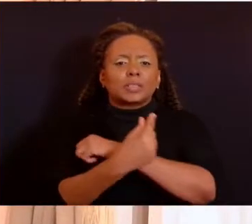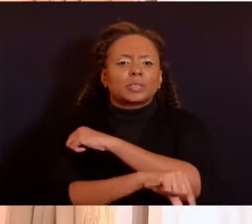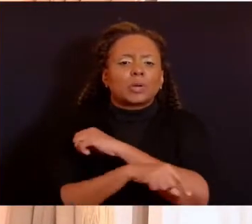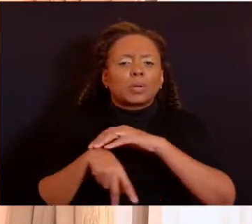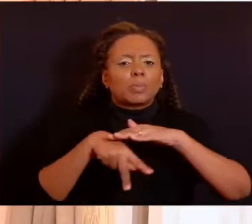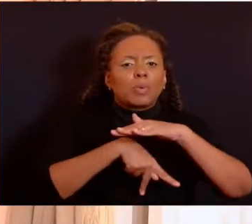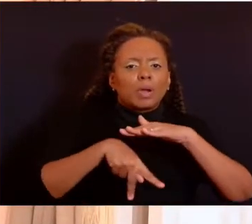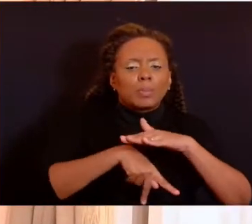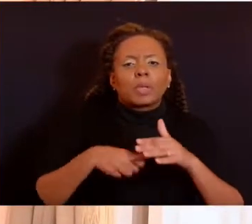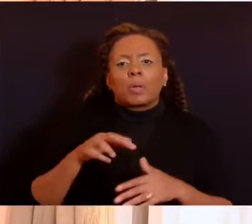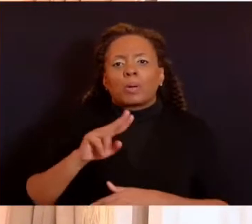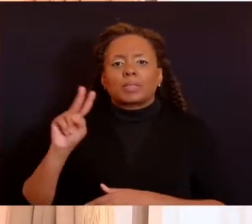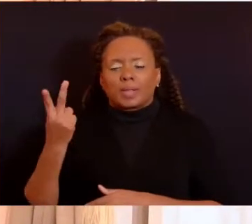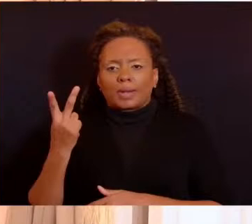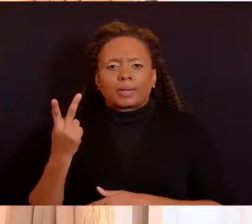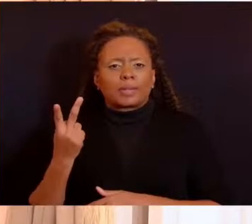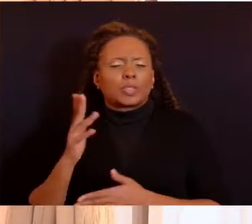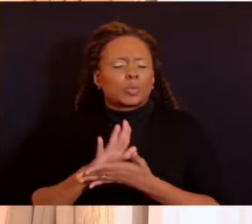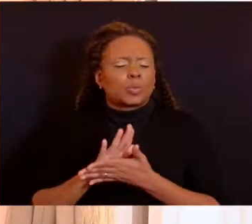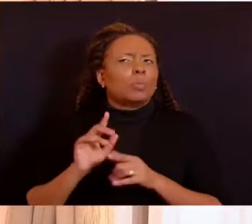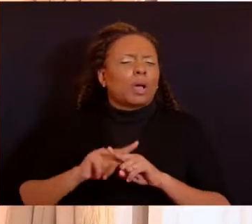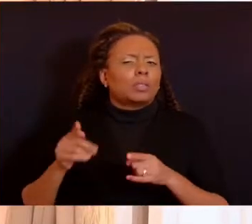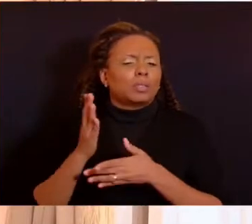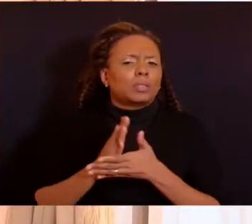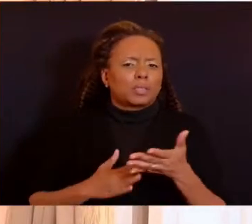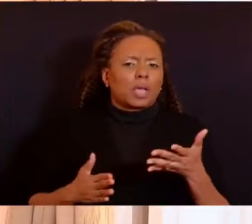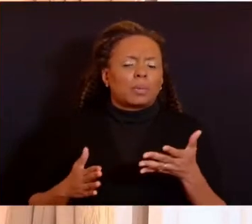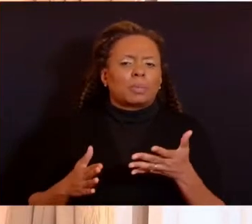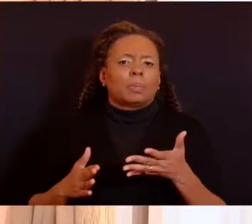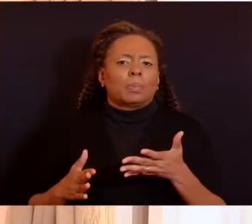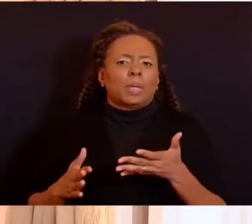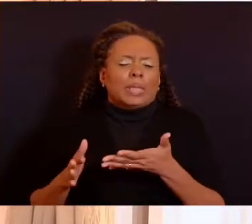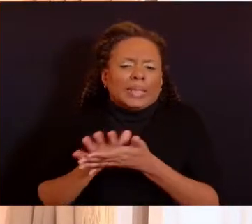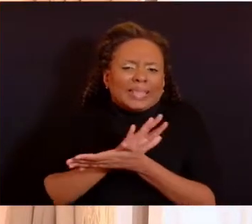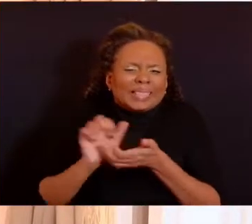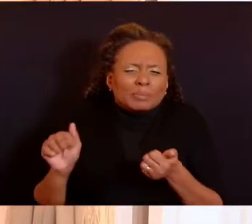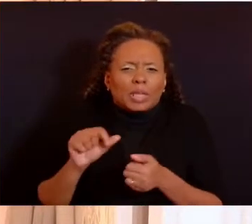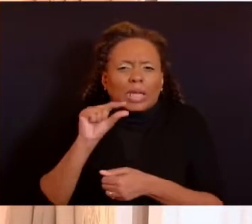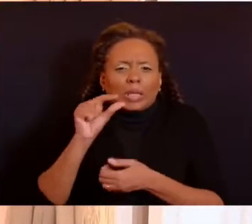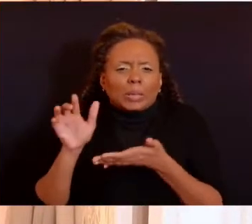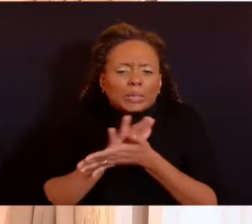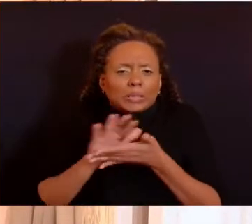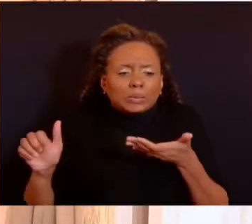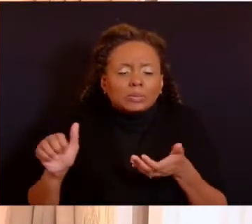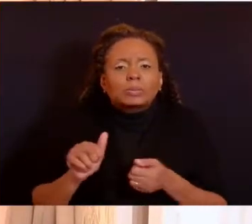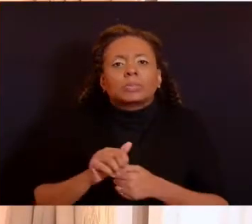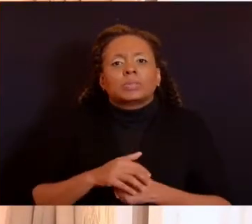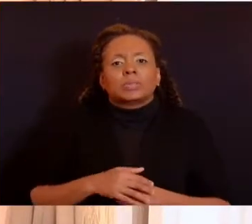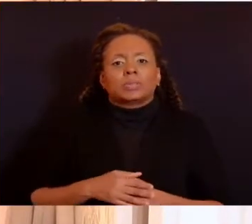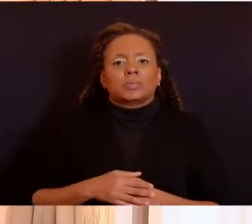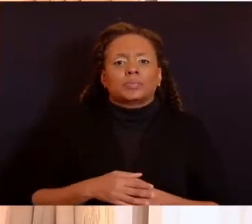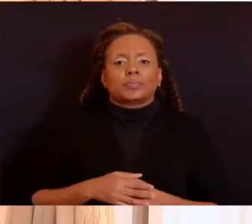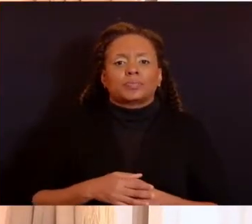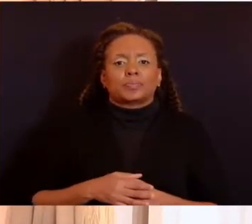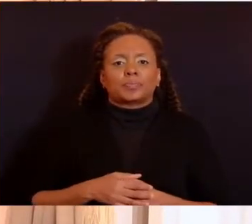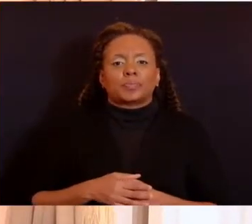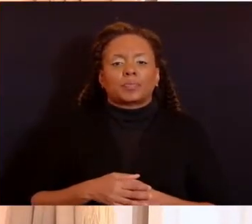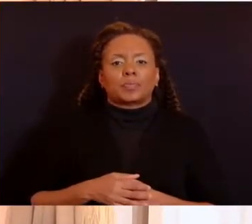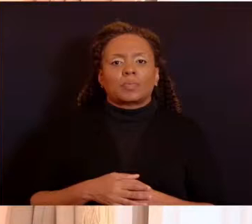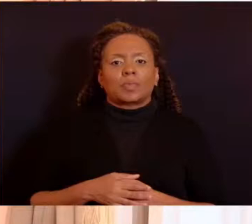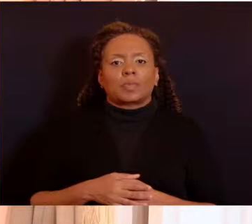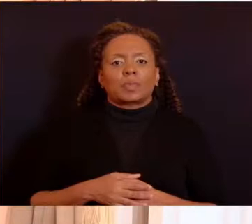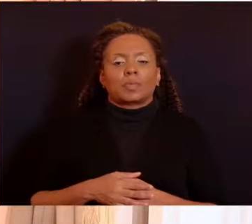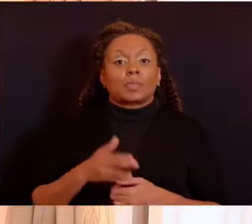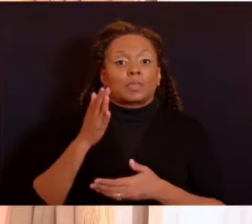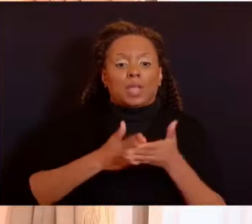Secondary, but there was a report of damage there too. I spoke to you earlier today, as I said, about the roads that